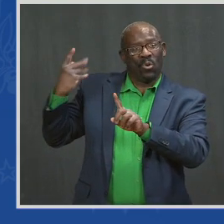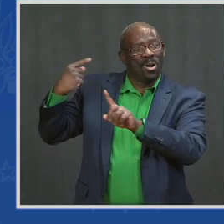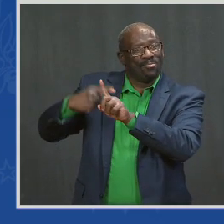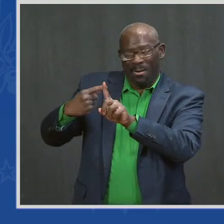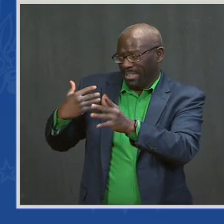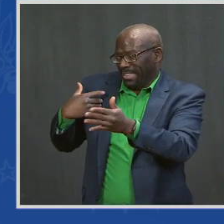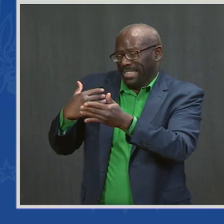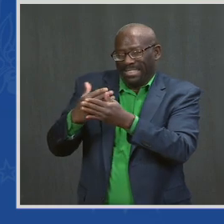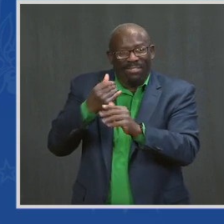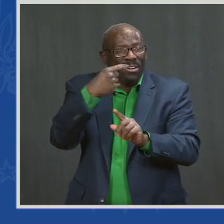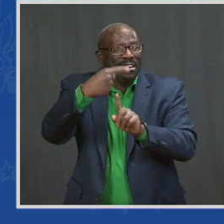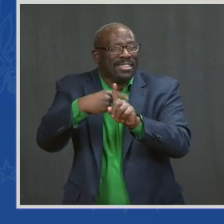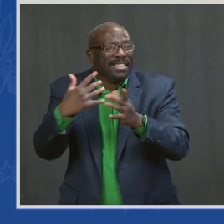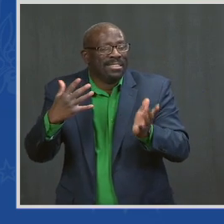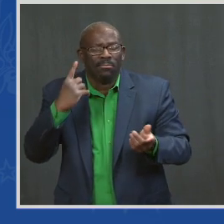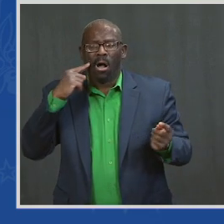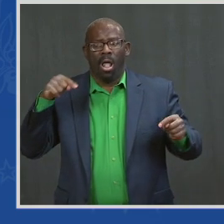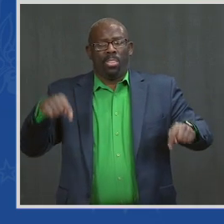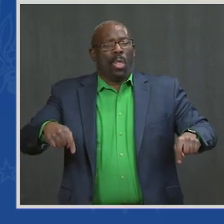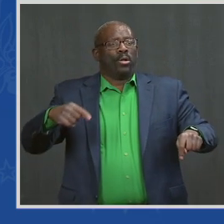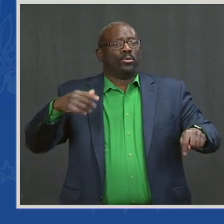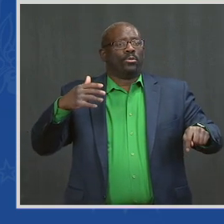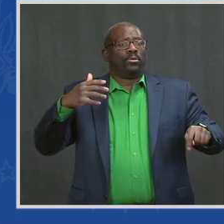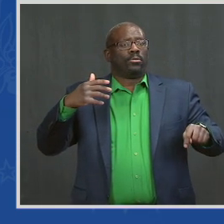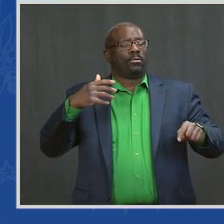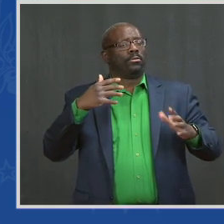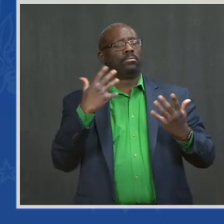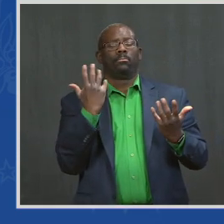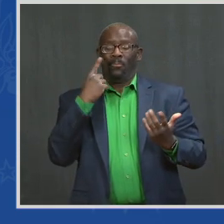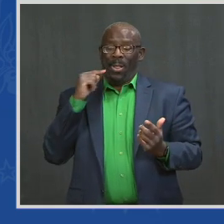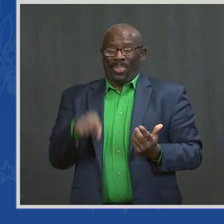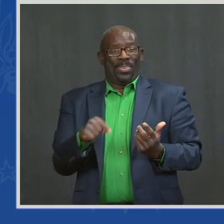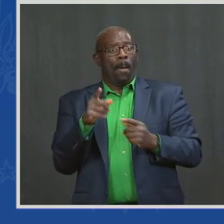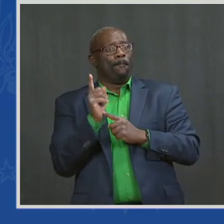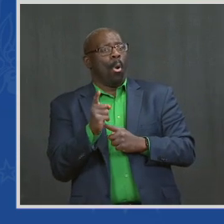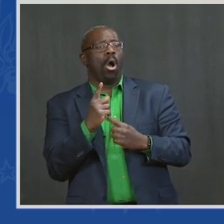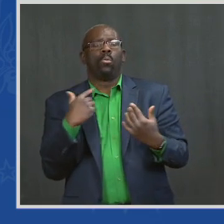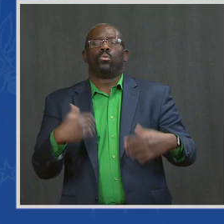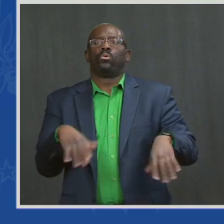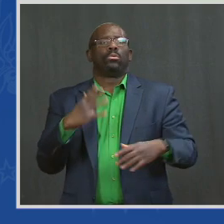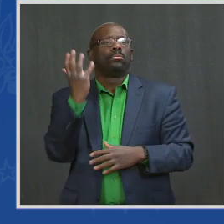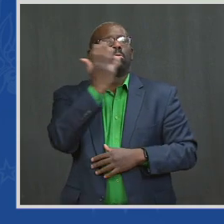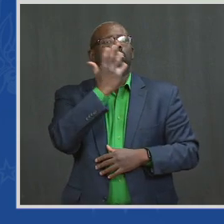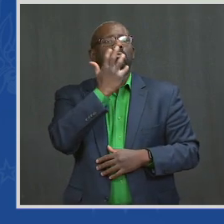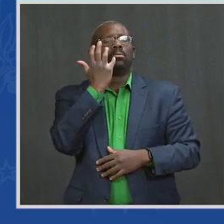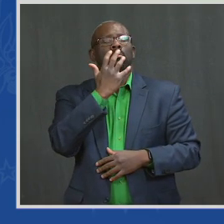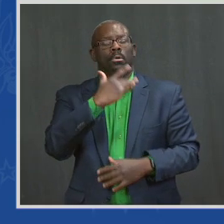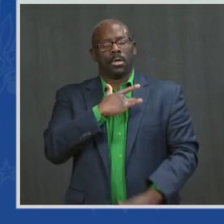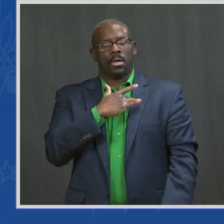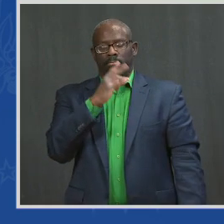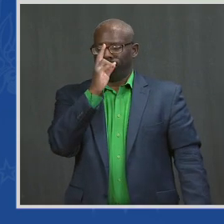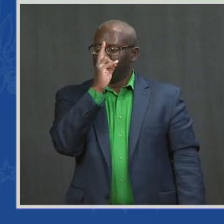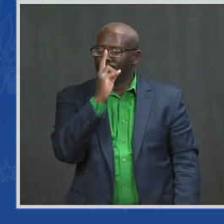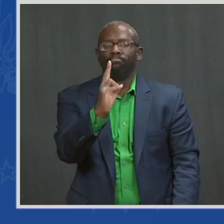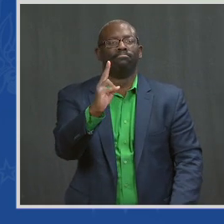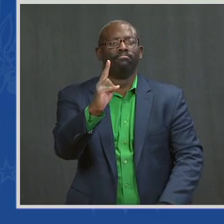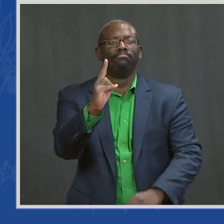will go down for me as one of the greatest honors I will have had as president, not because I did it, you did